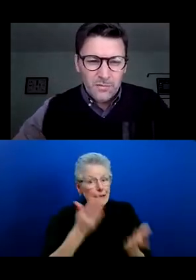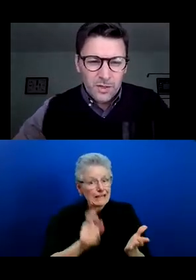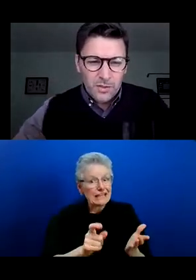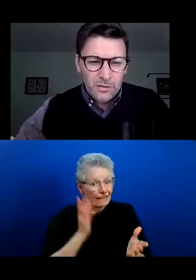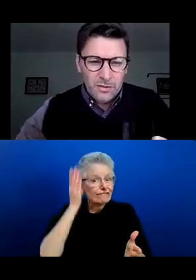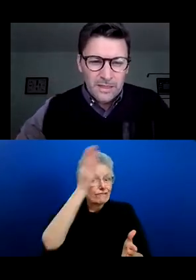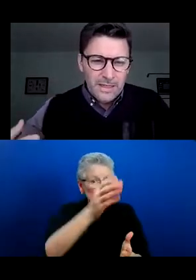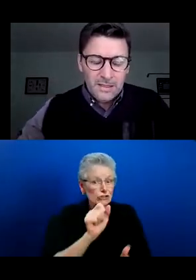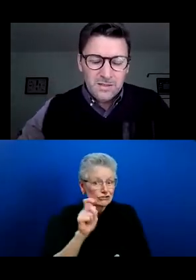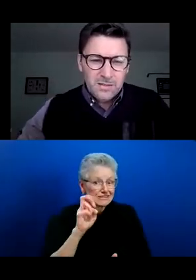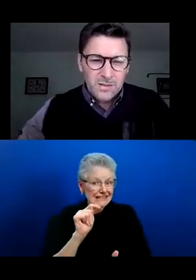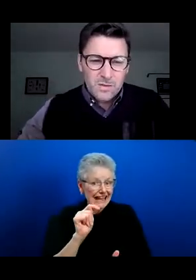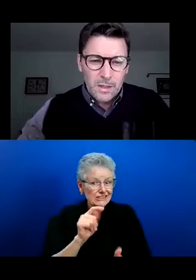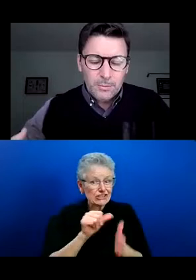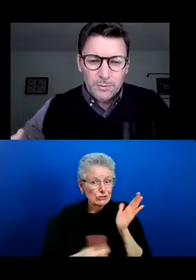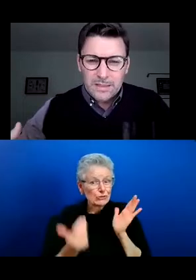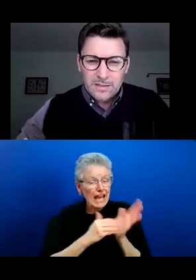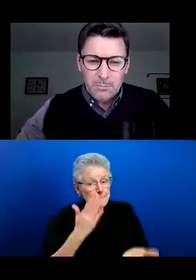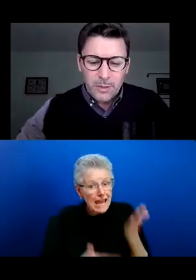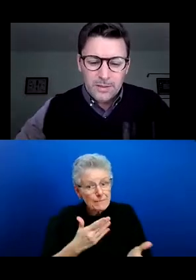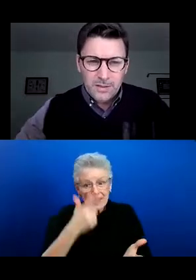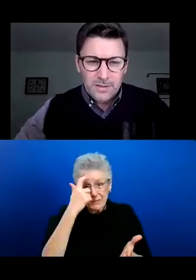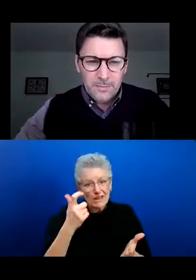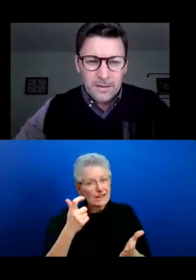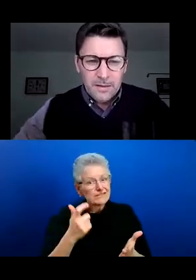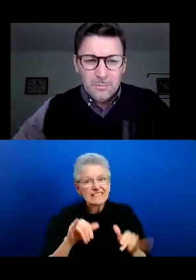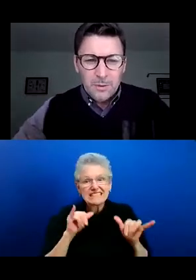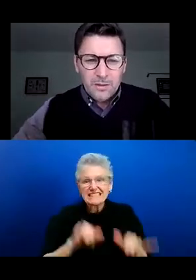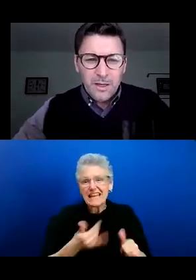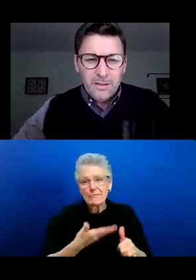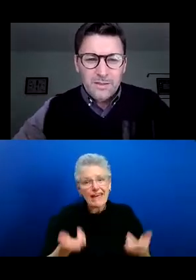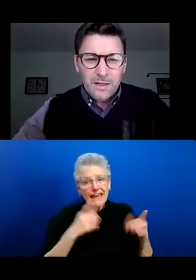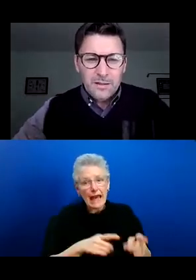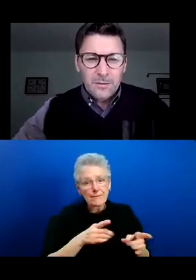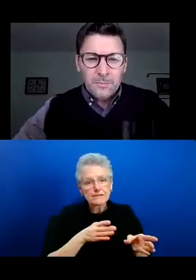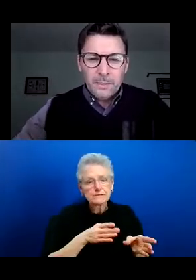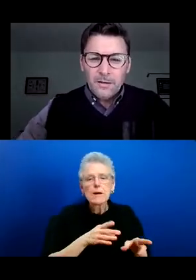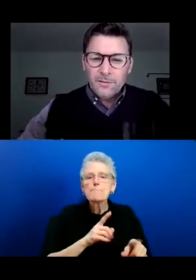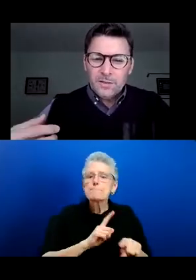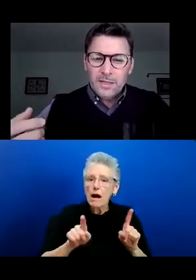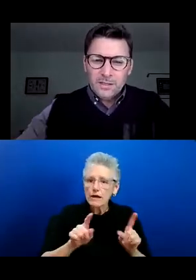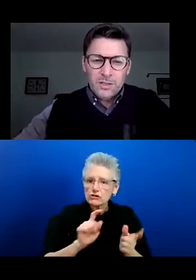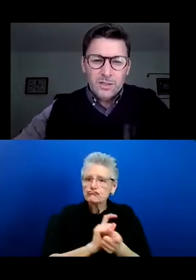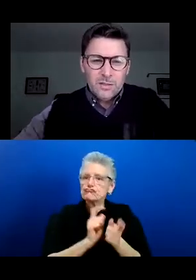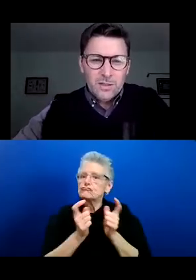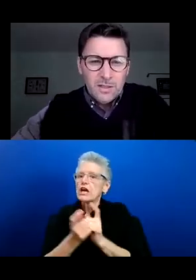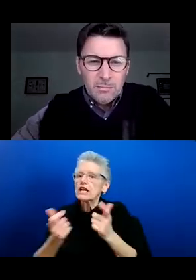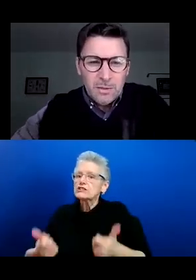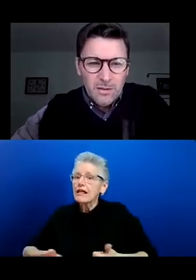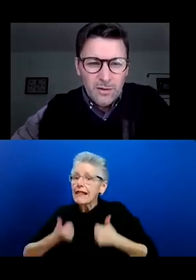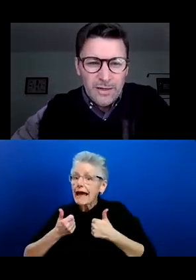still dysfunctional and is still susceptible to that same process. But the lifestyle of the diet